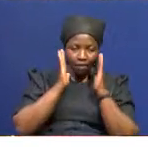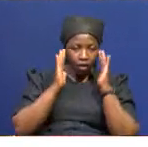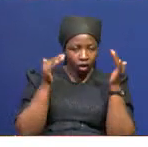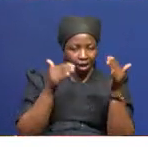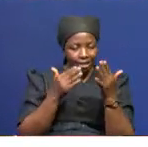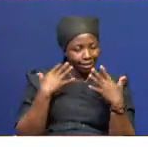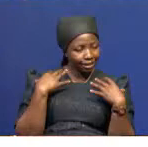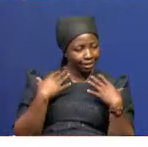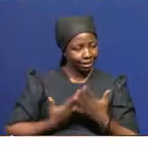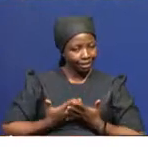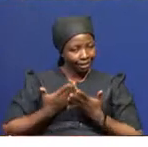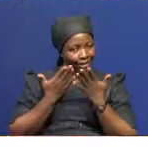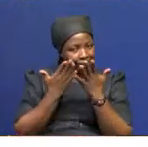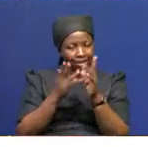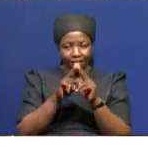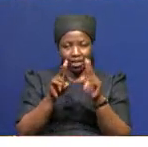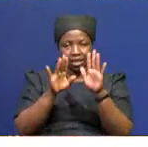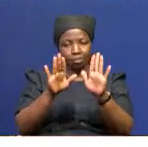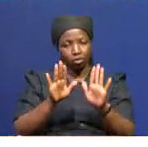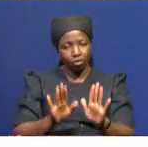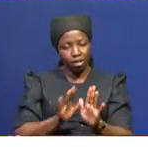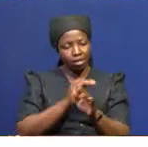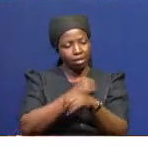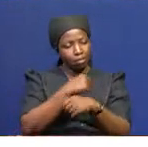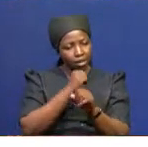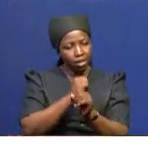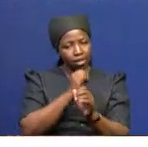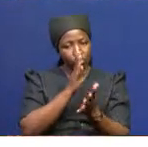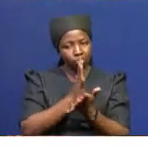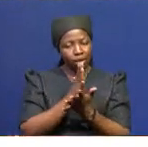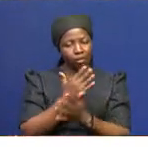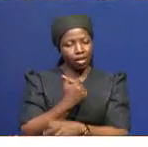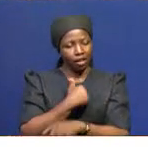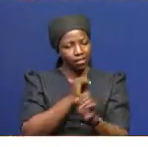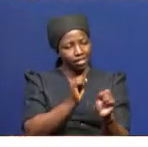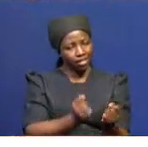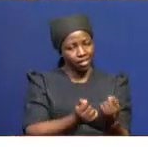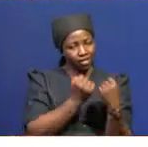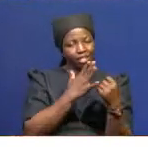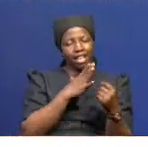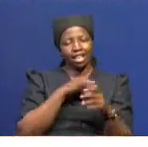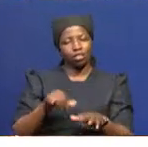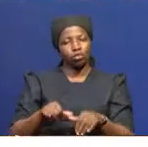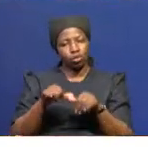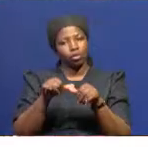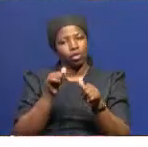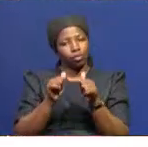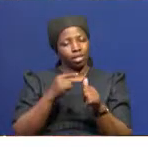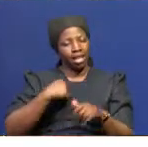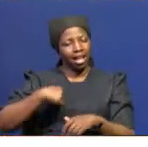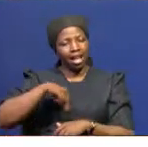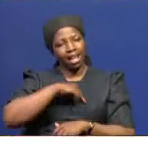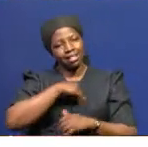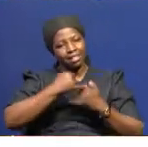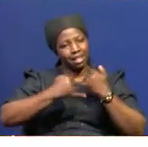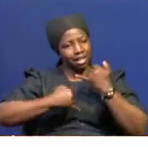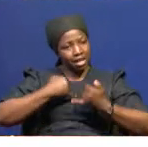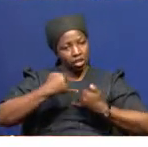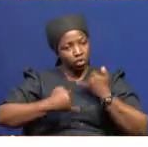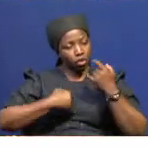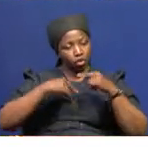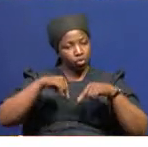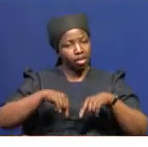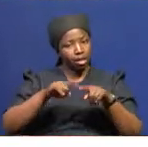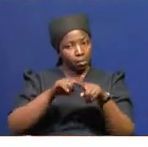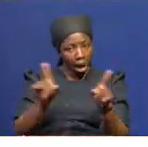sacrifice have been instrumental in ensuring the safety and stability we enjoy today.